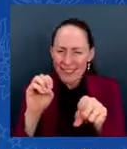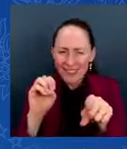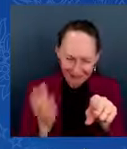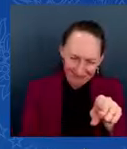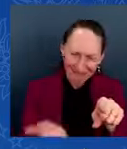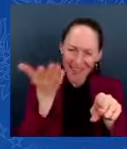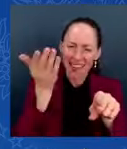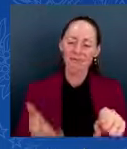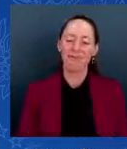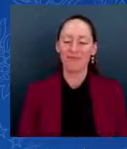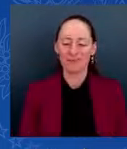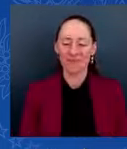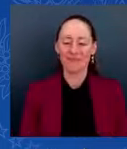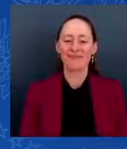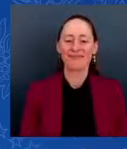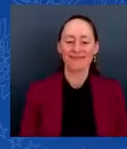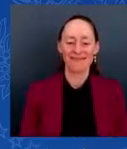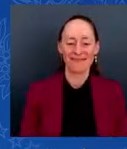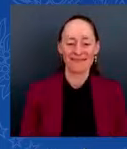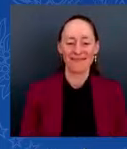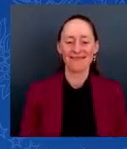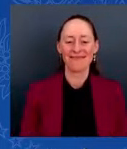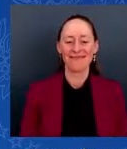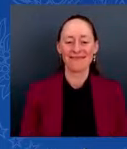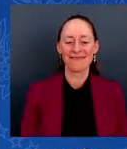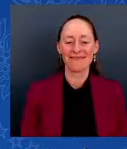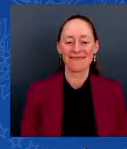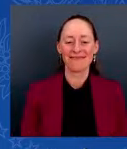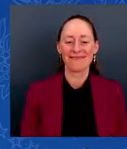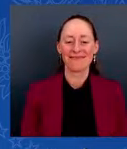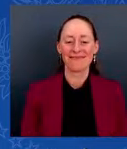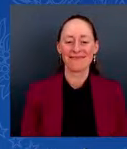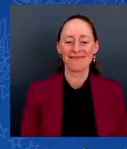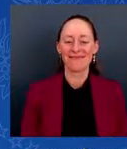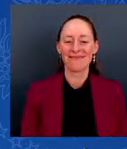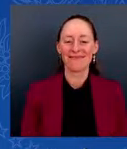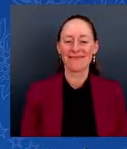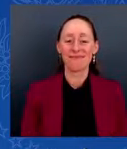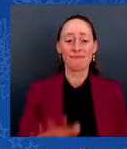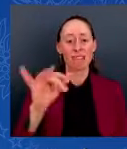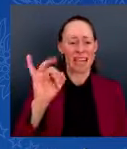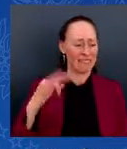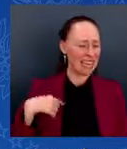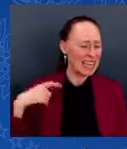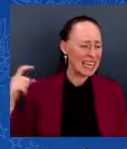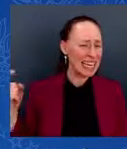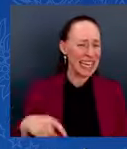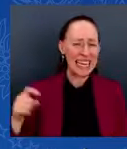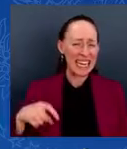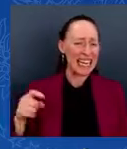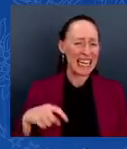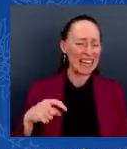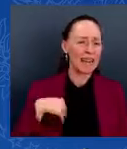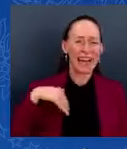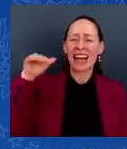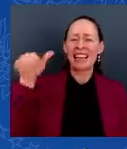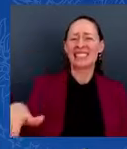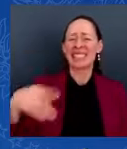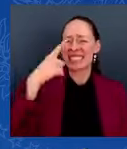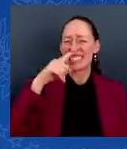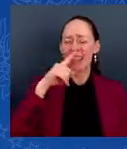I've never once gone to this man and asked for help and I haven't gotten it. Not one single time. Thank you, pal. Thank you.